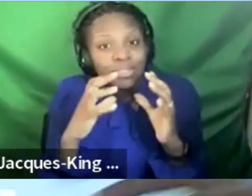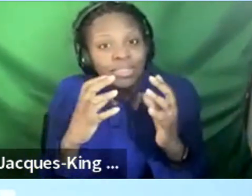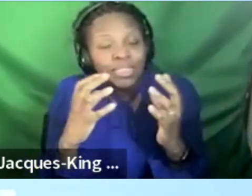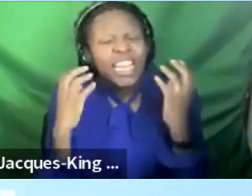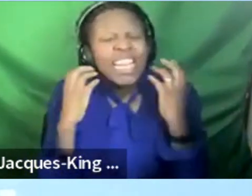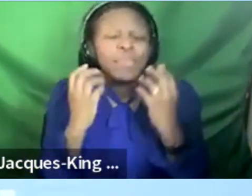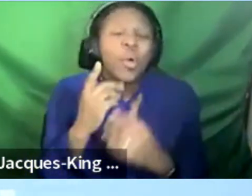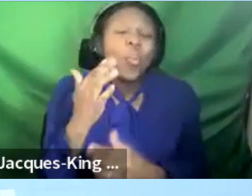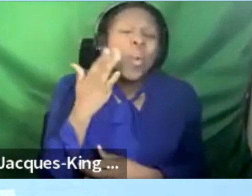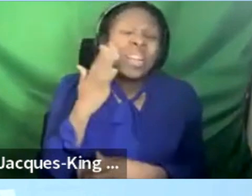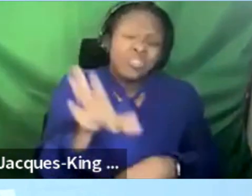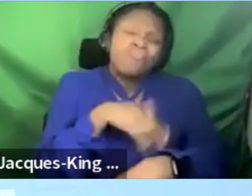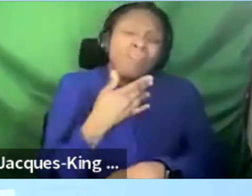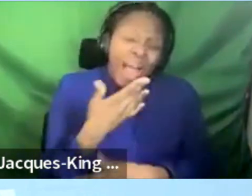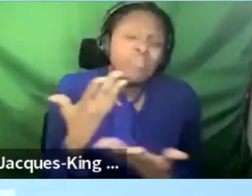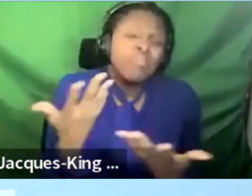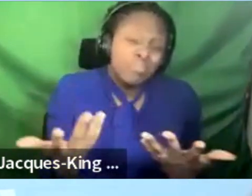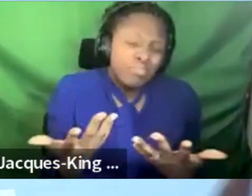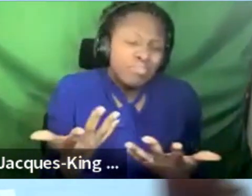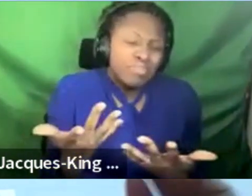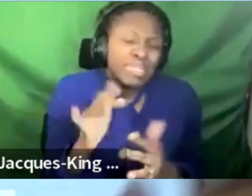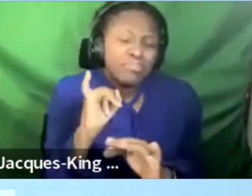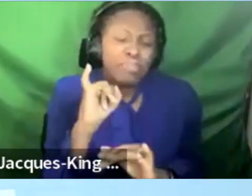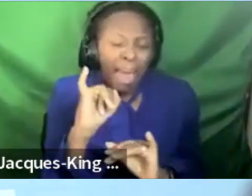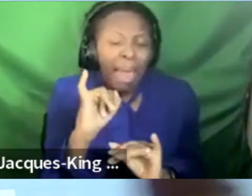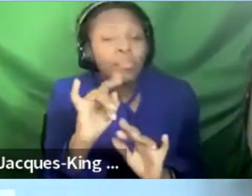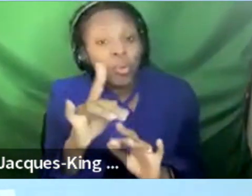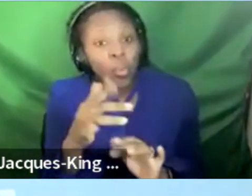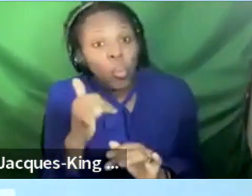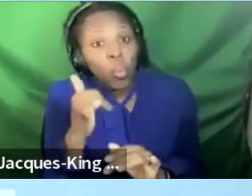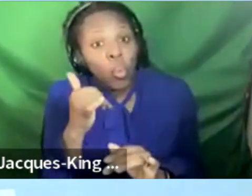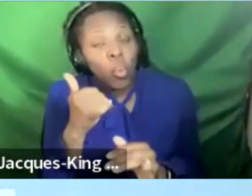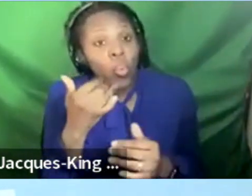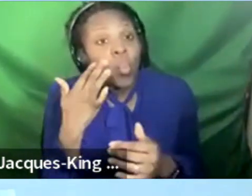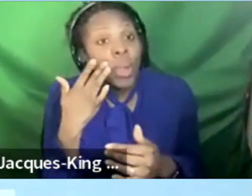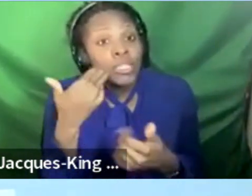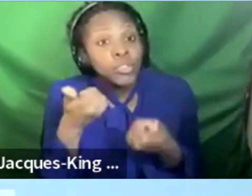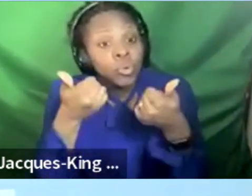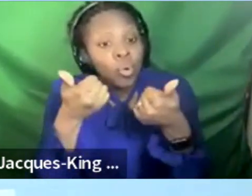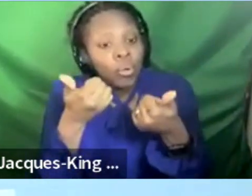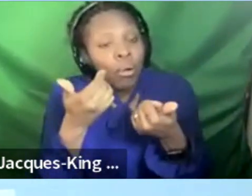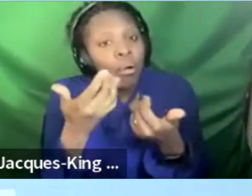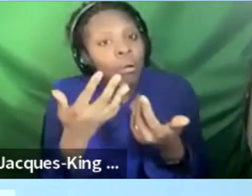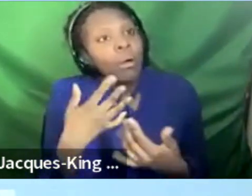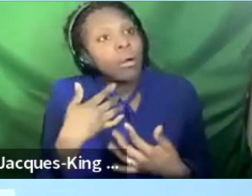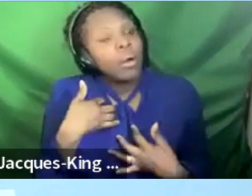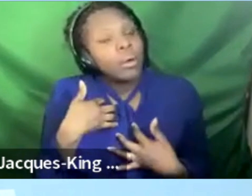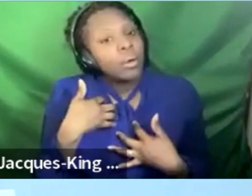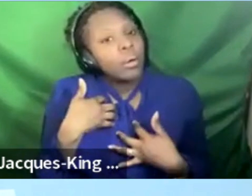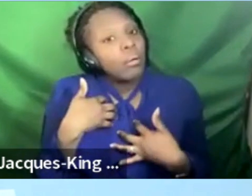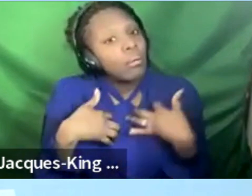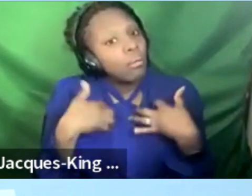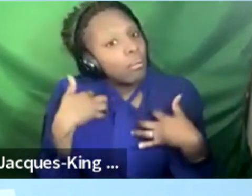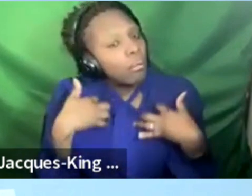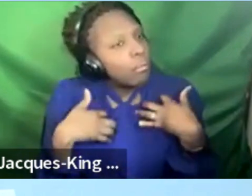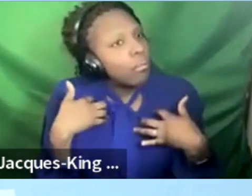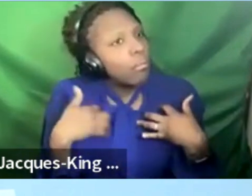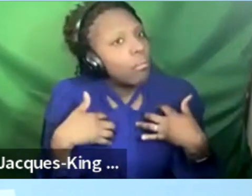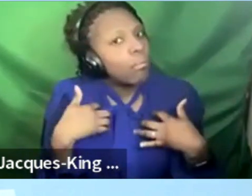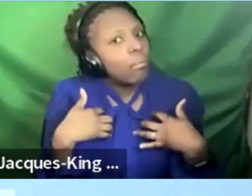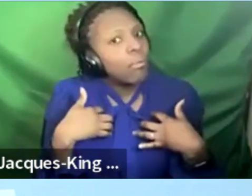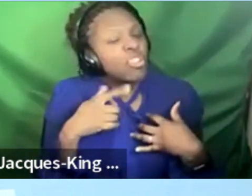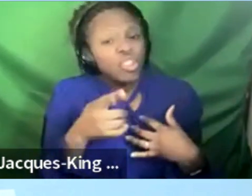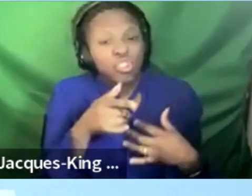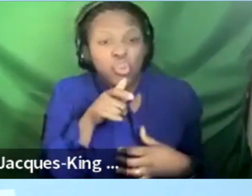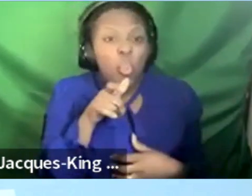fine. It's being imaginative, but you know, when something's crap, it's gimmicky, and when it's good,